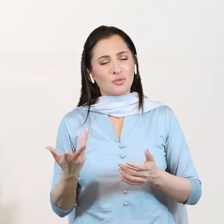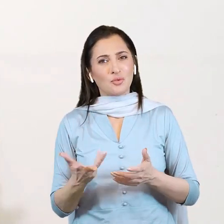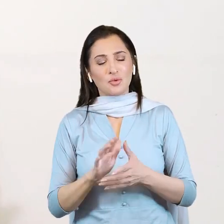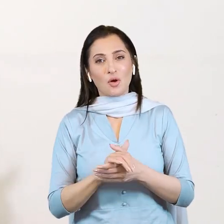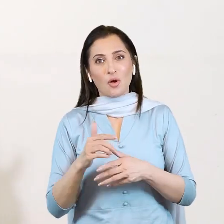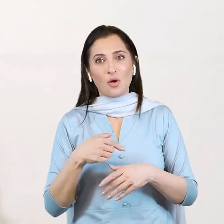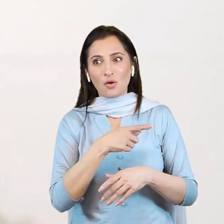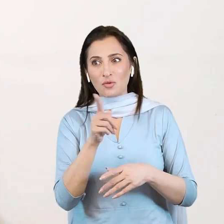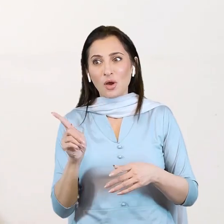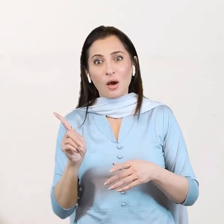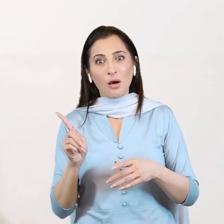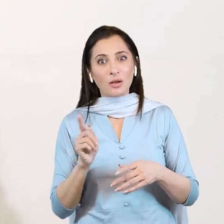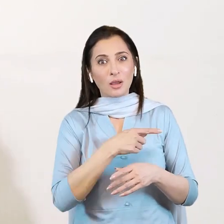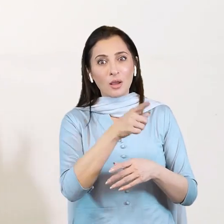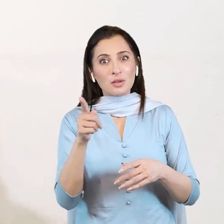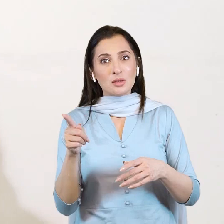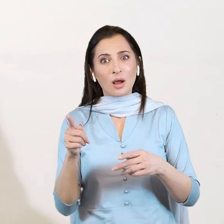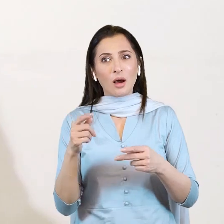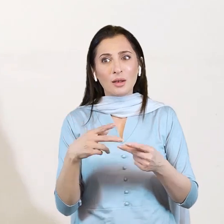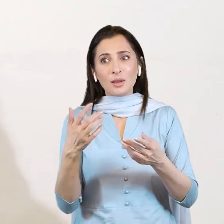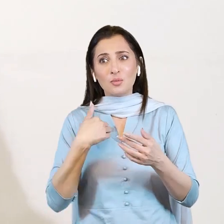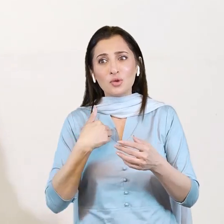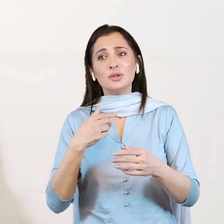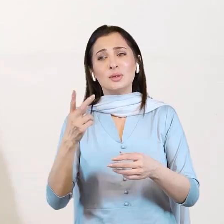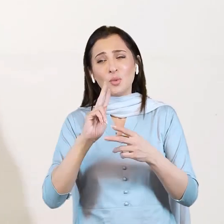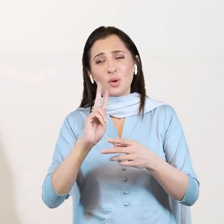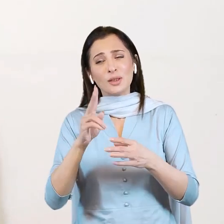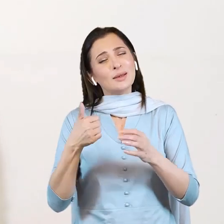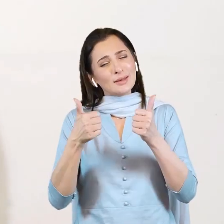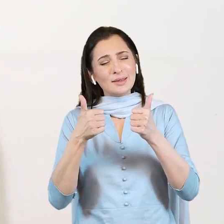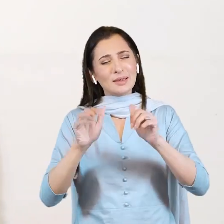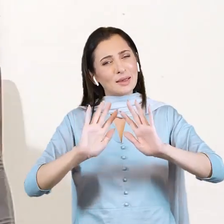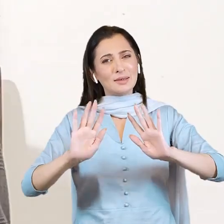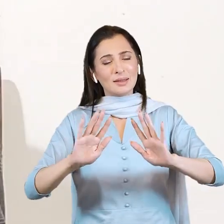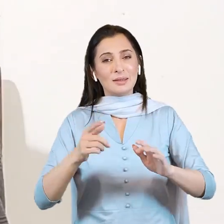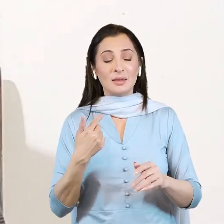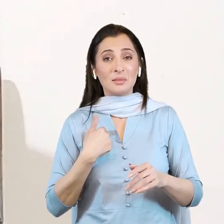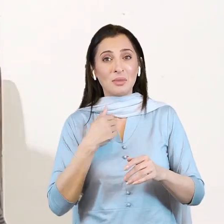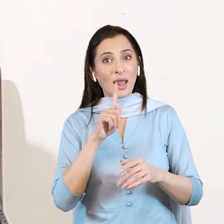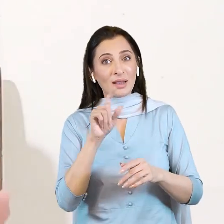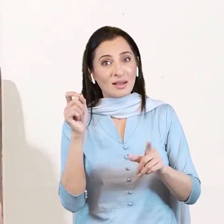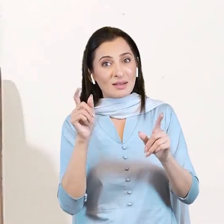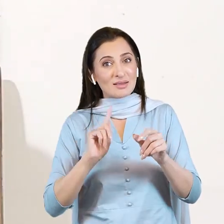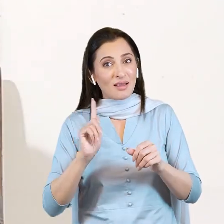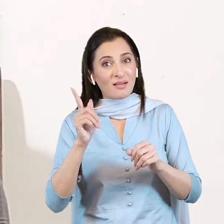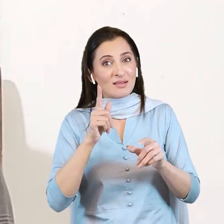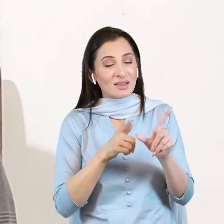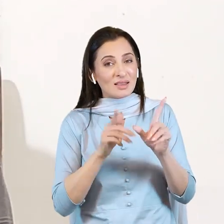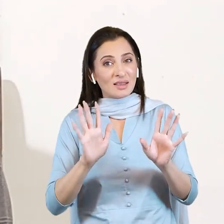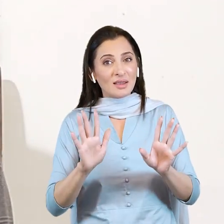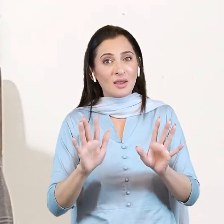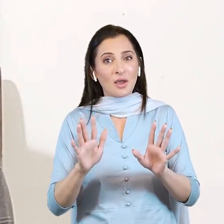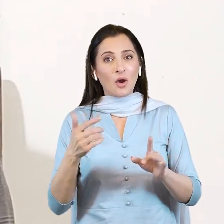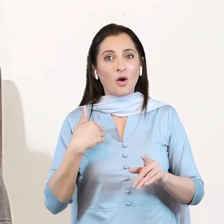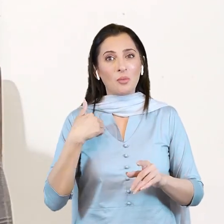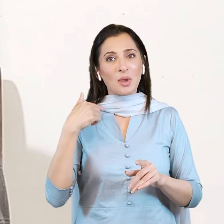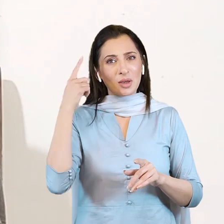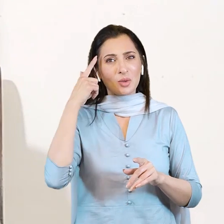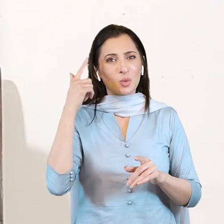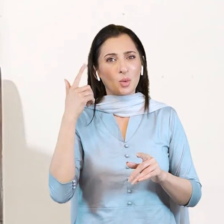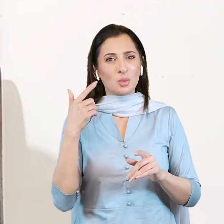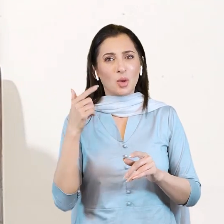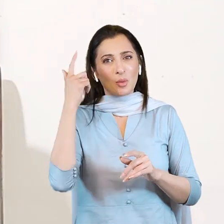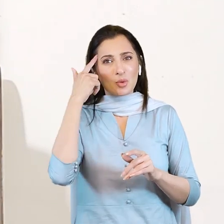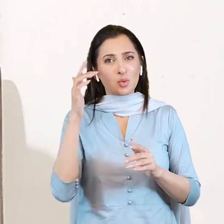would always be a hopeless case of stage fright and anxiety. It wasn't until the 2018 Toastmasters